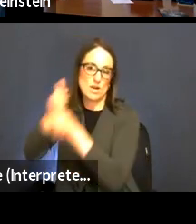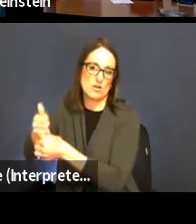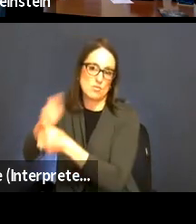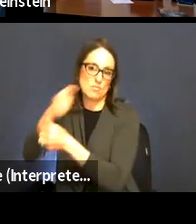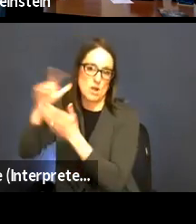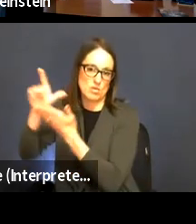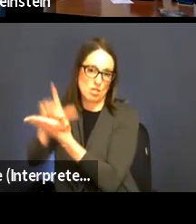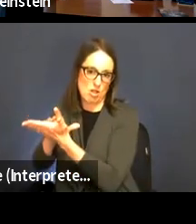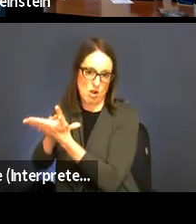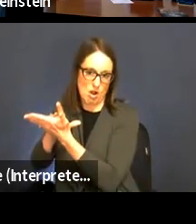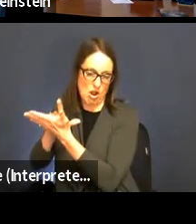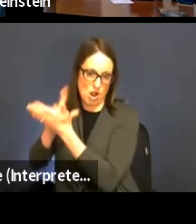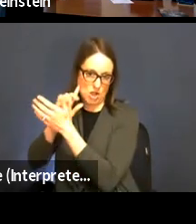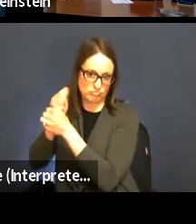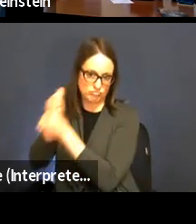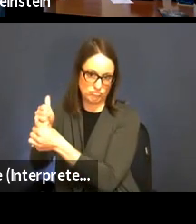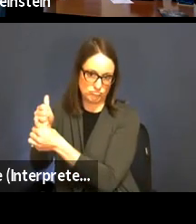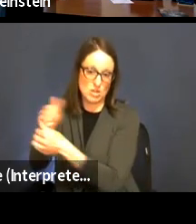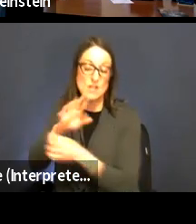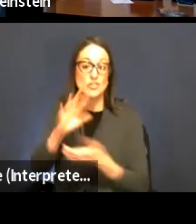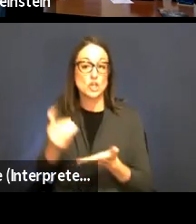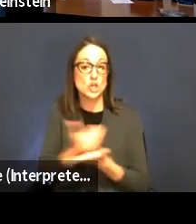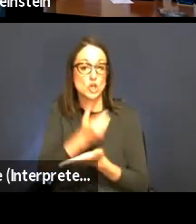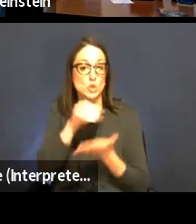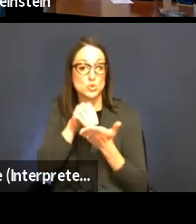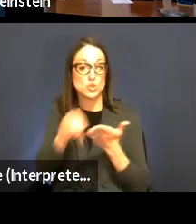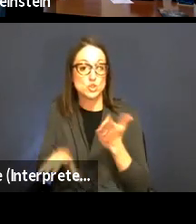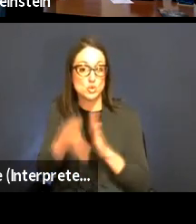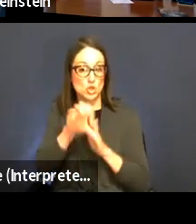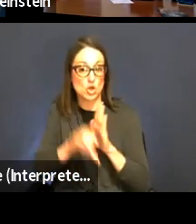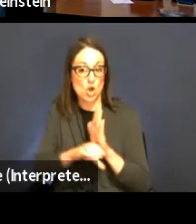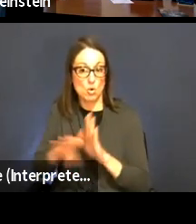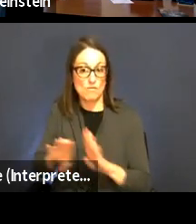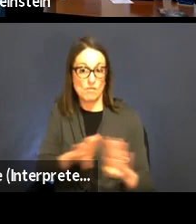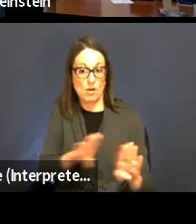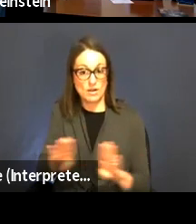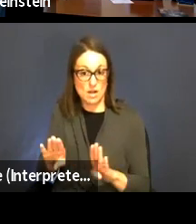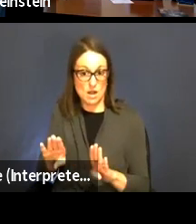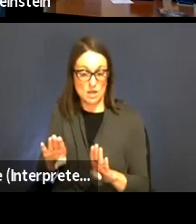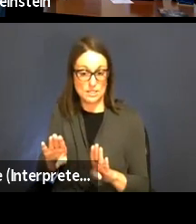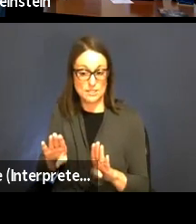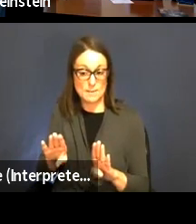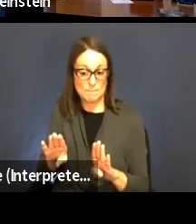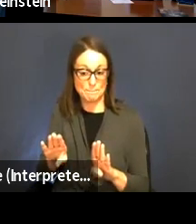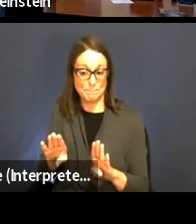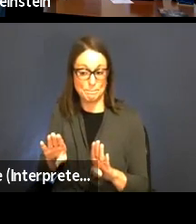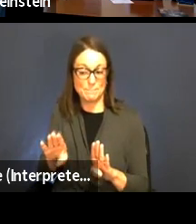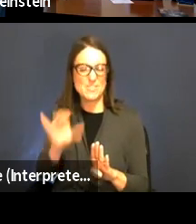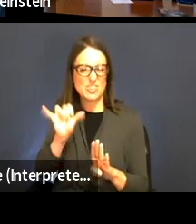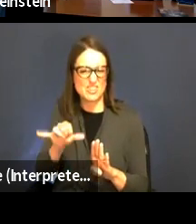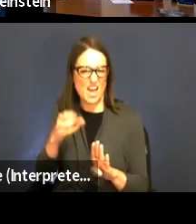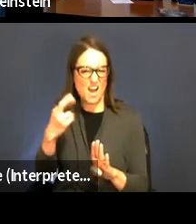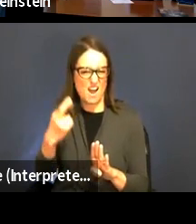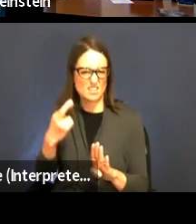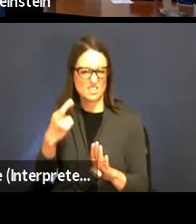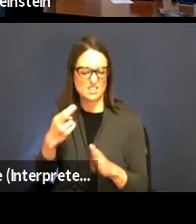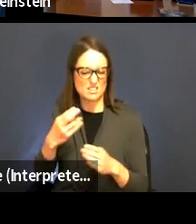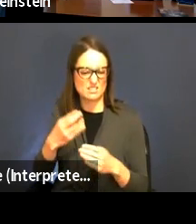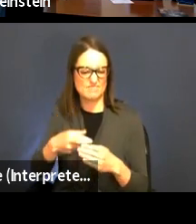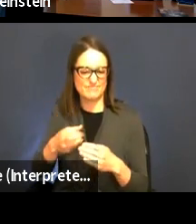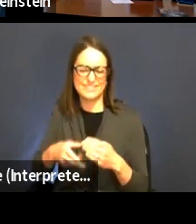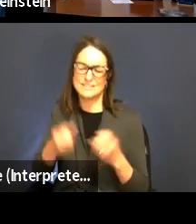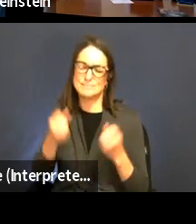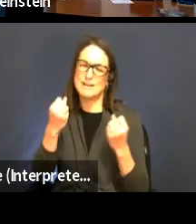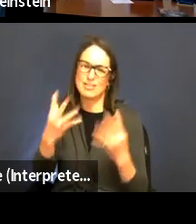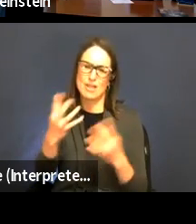This new student code of conduct is the result of a lot of good